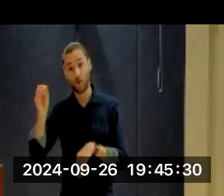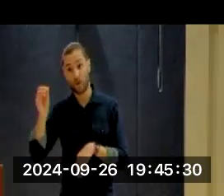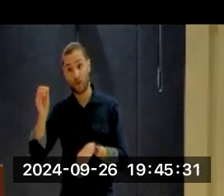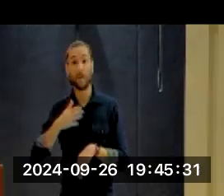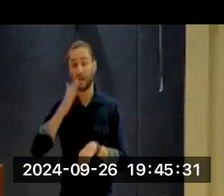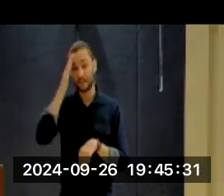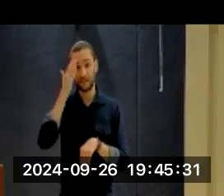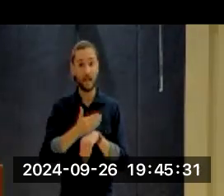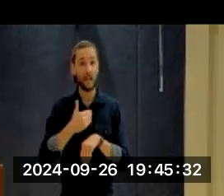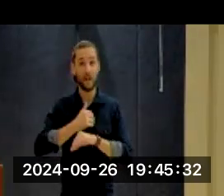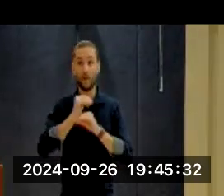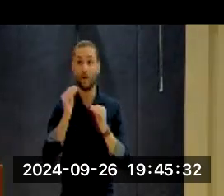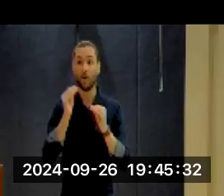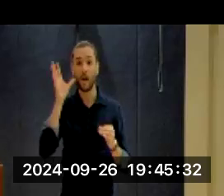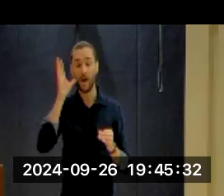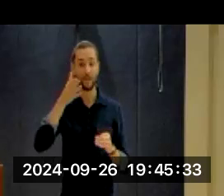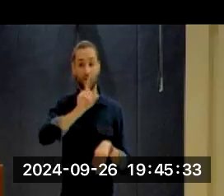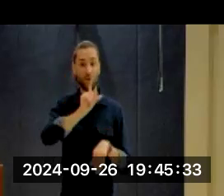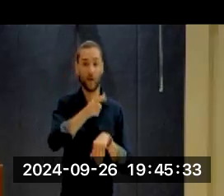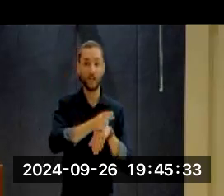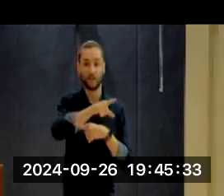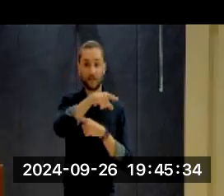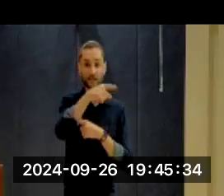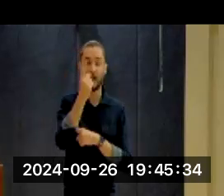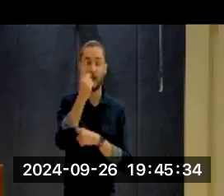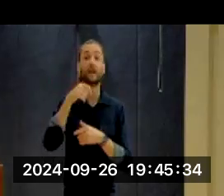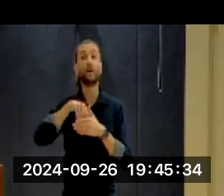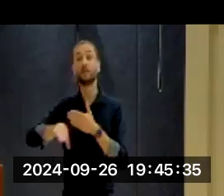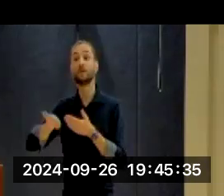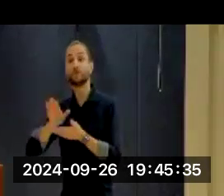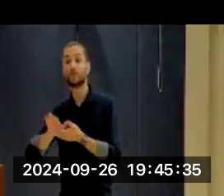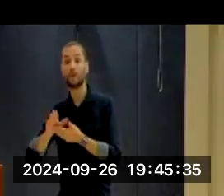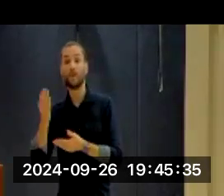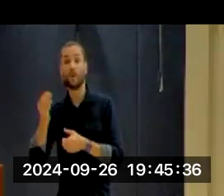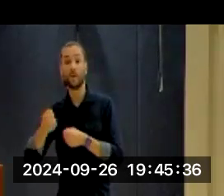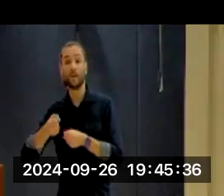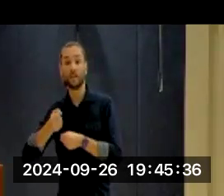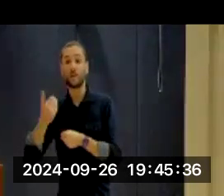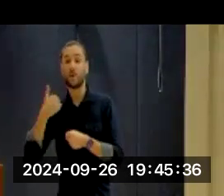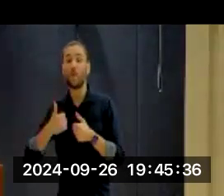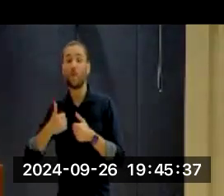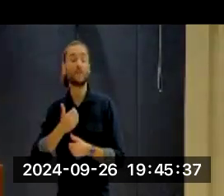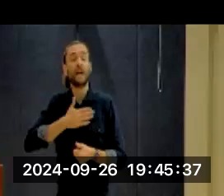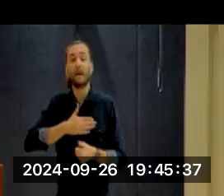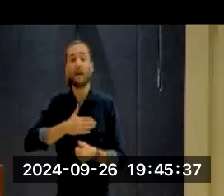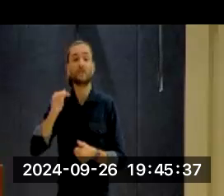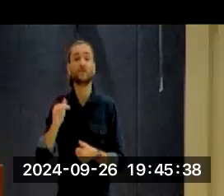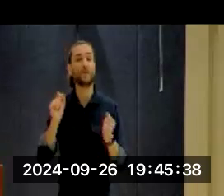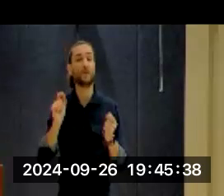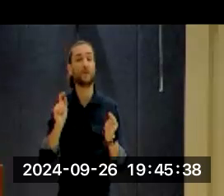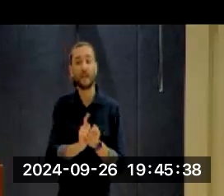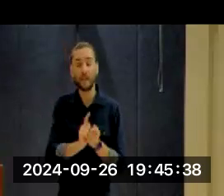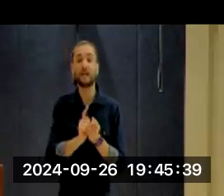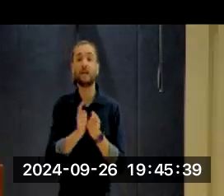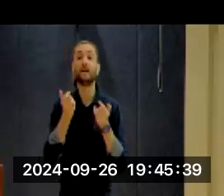his graduation. He went into that school 14 years ago as the happiest child you would ever know.